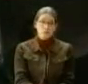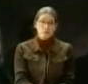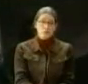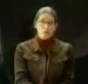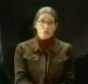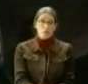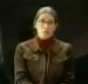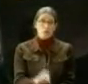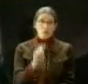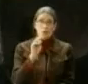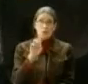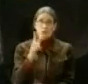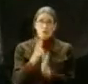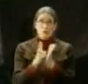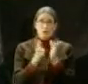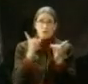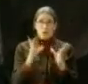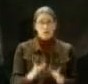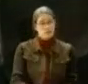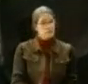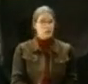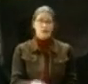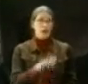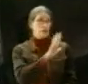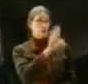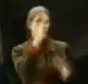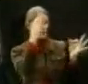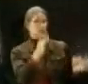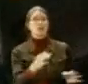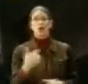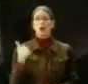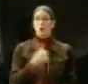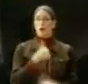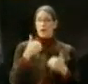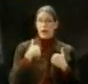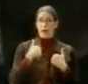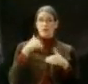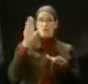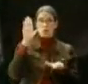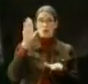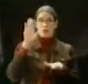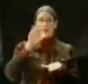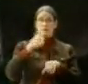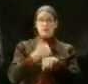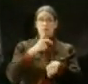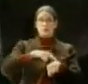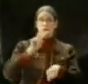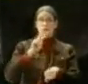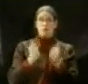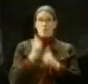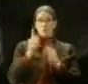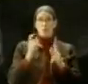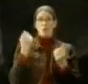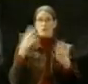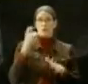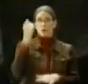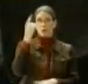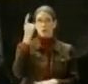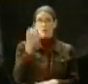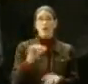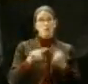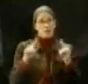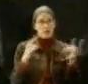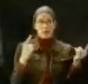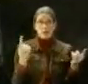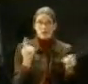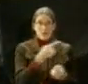Mr. Law Director, you want to? That's up to this body. We've got a swearing in set for 2 o'clock, and I think most people understand that. But they've always